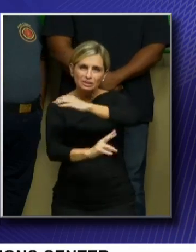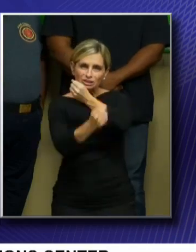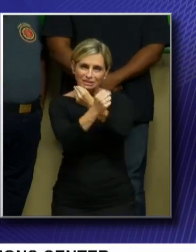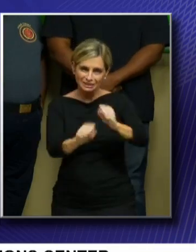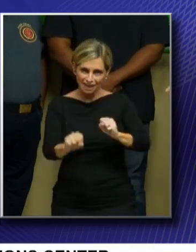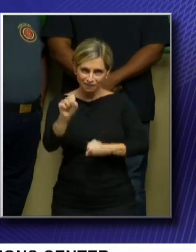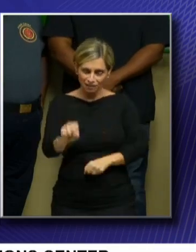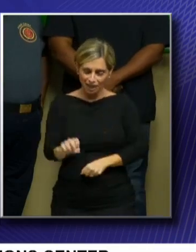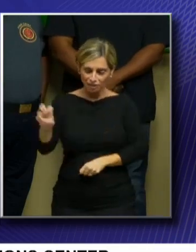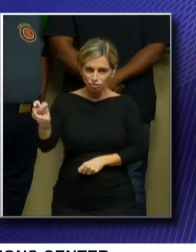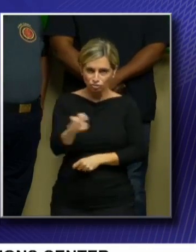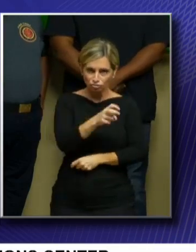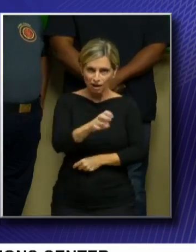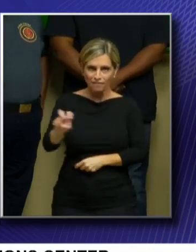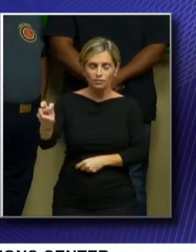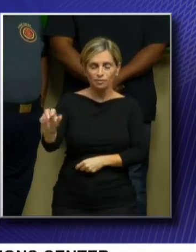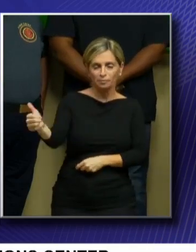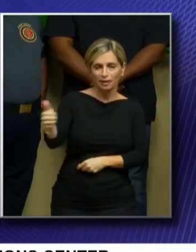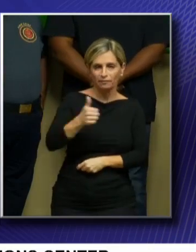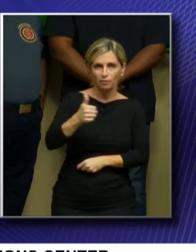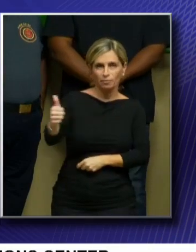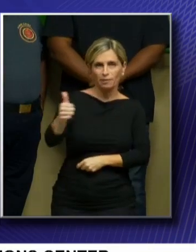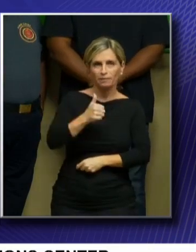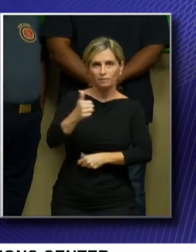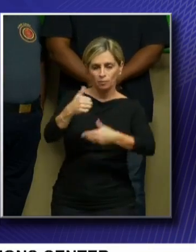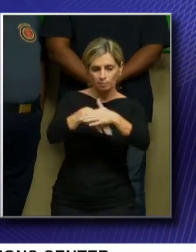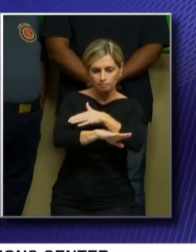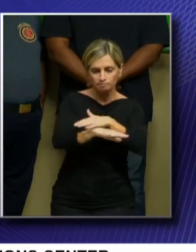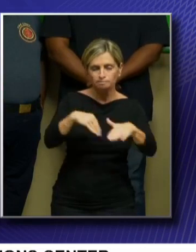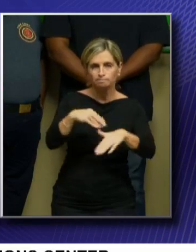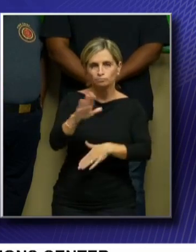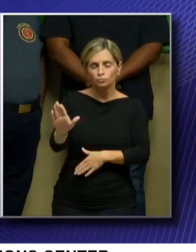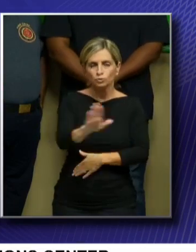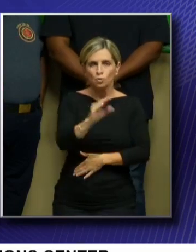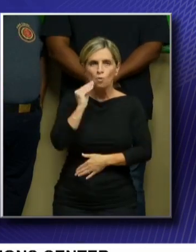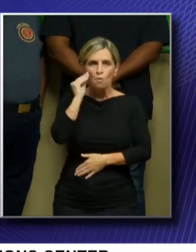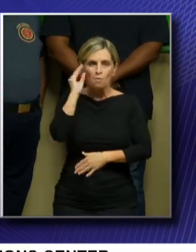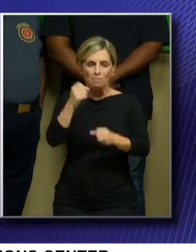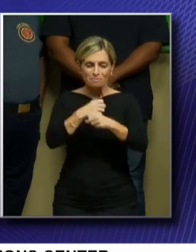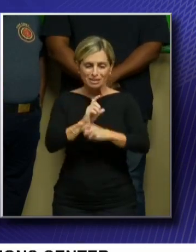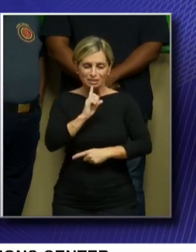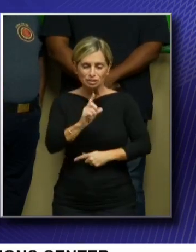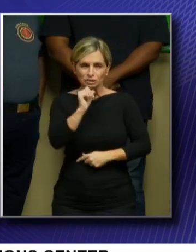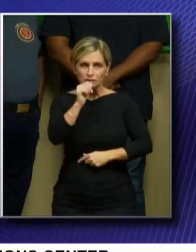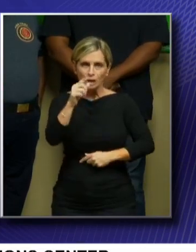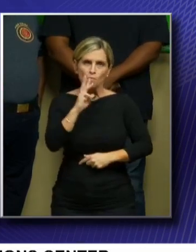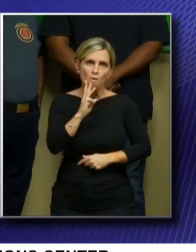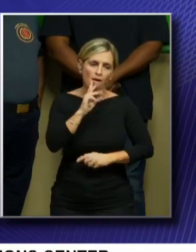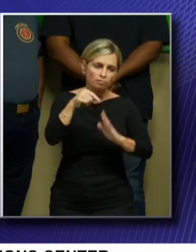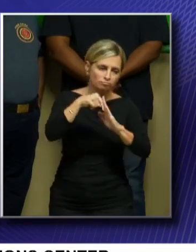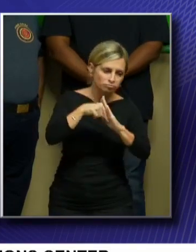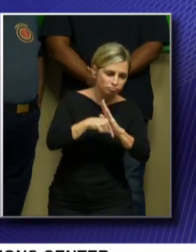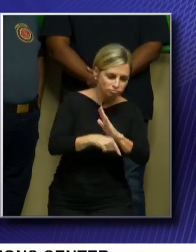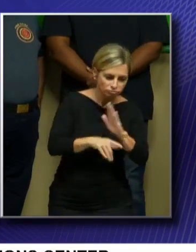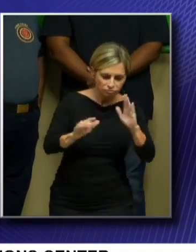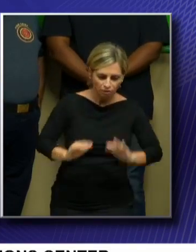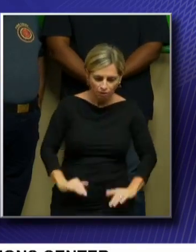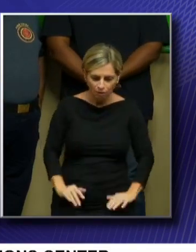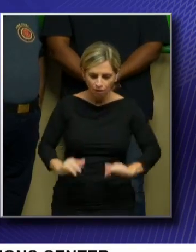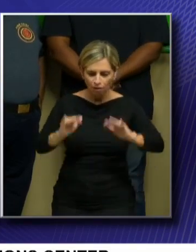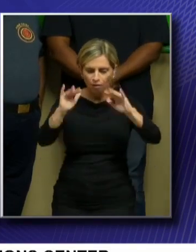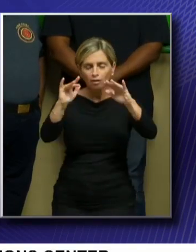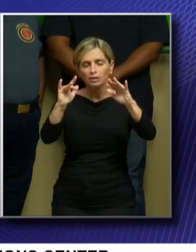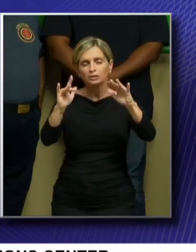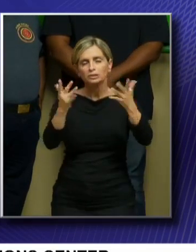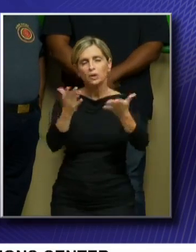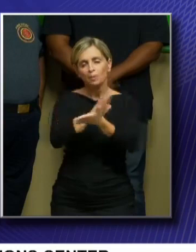and make sure there are no live wires or any deep water that can cause harm or even death to you. So again, be kind to each other. God bless you